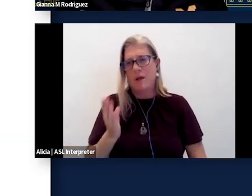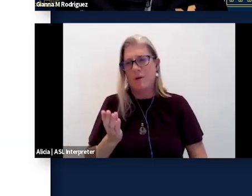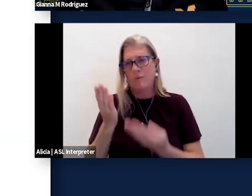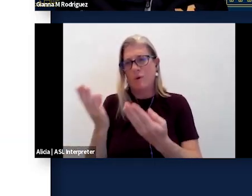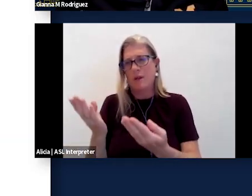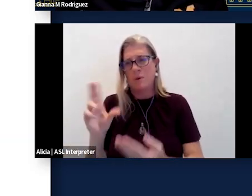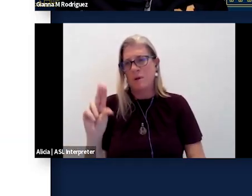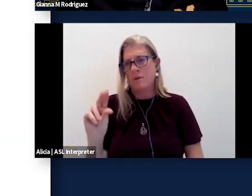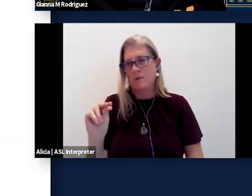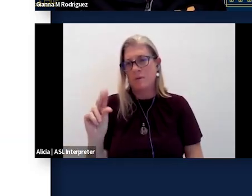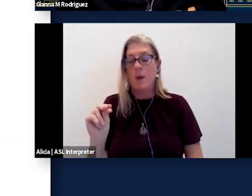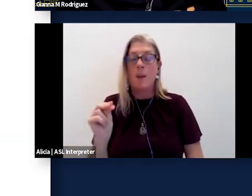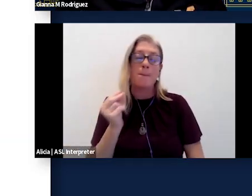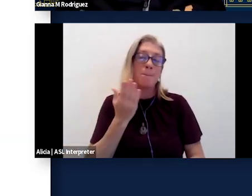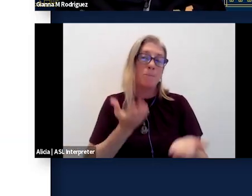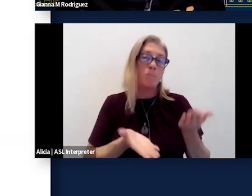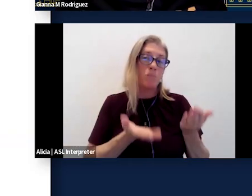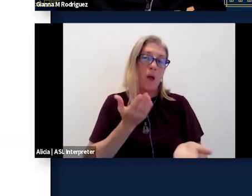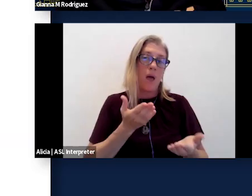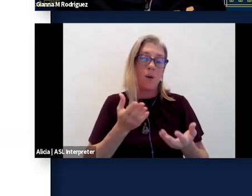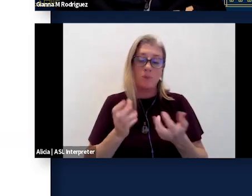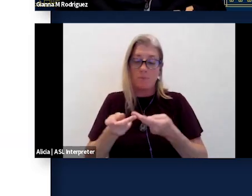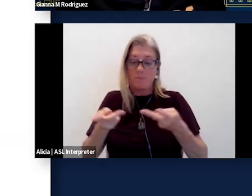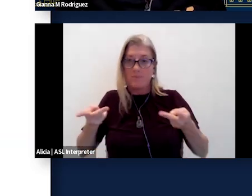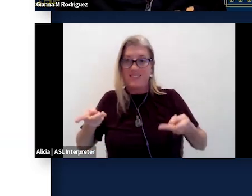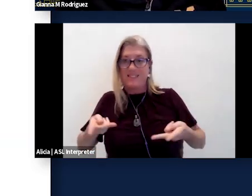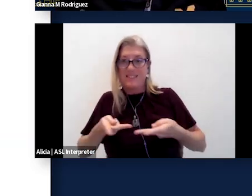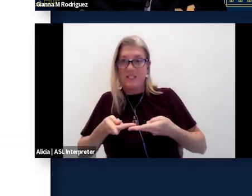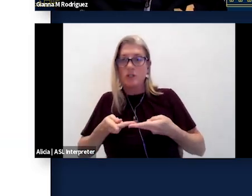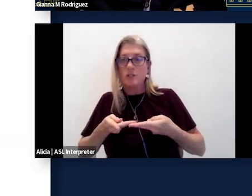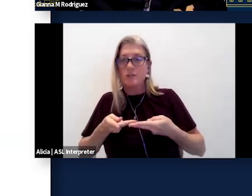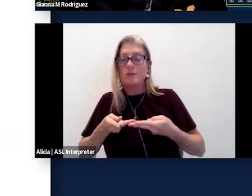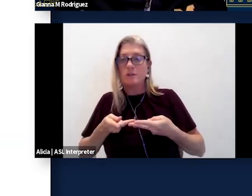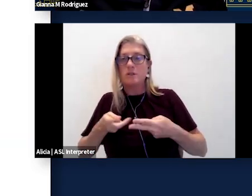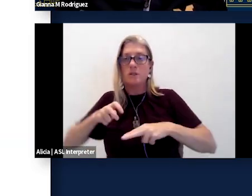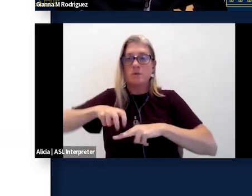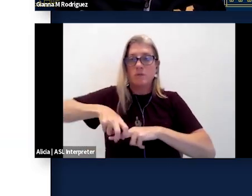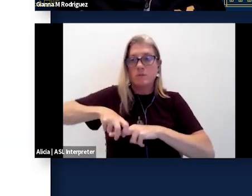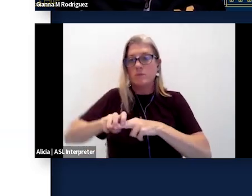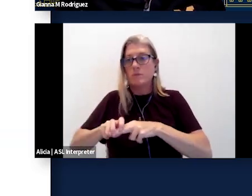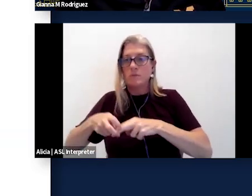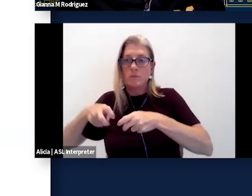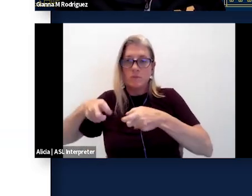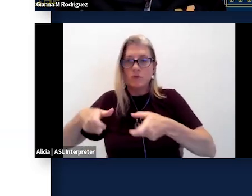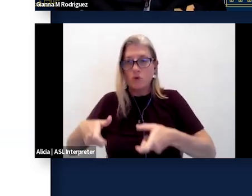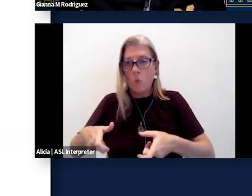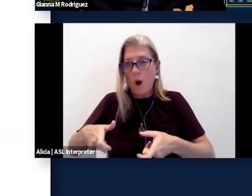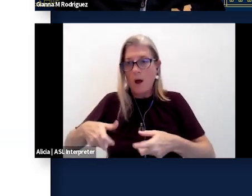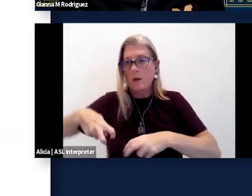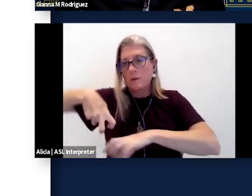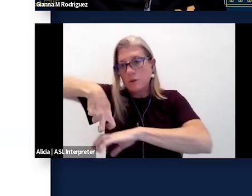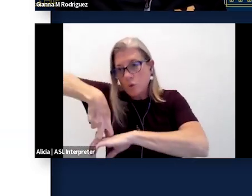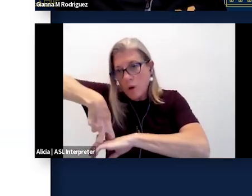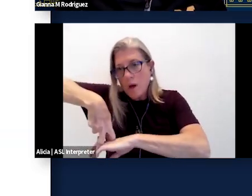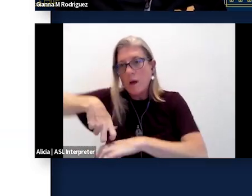recommend. And then perhaps positioning is always best, in the squatted or the seated position